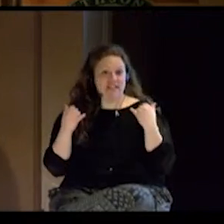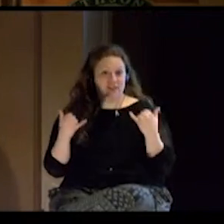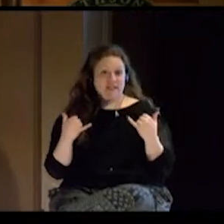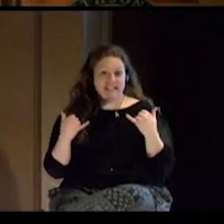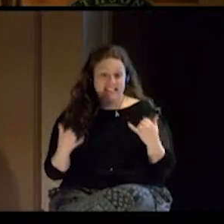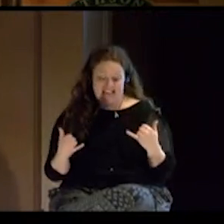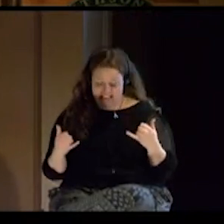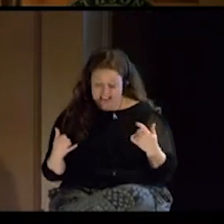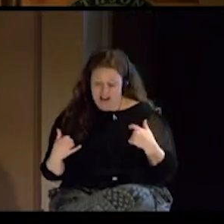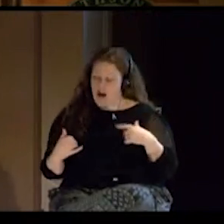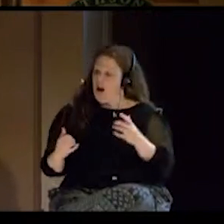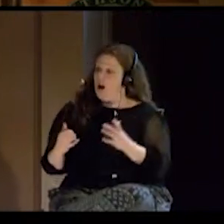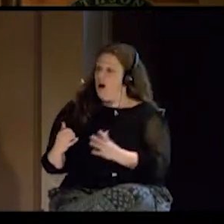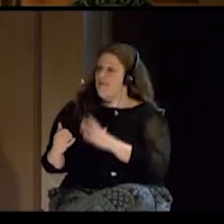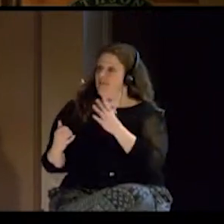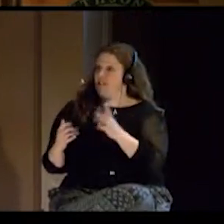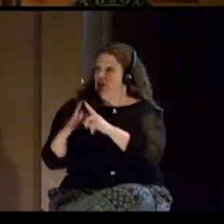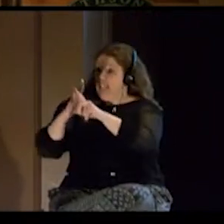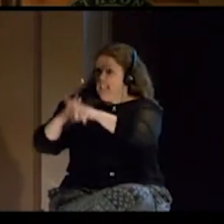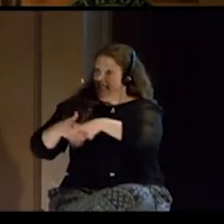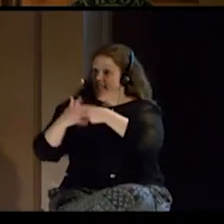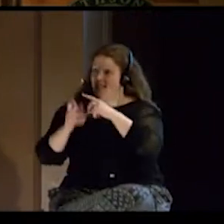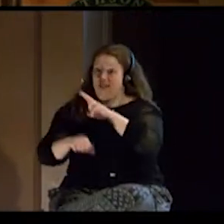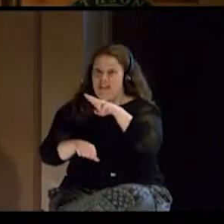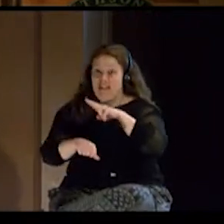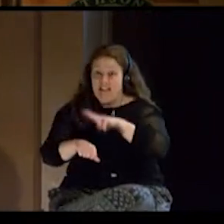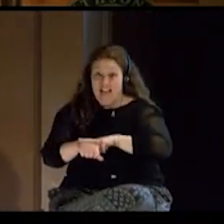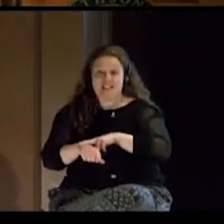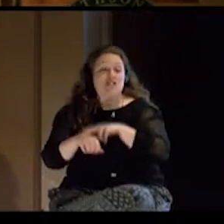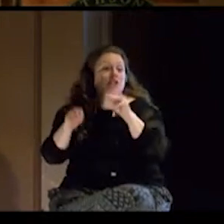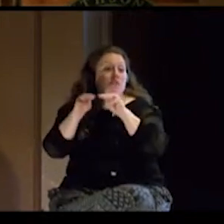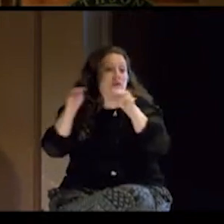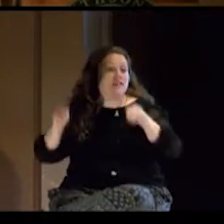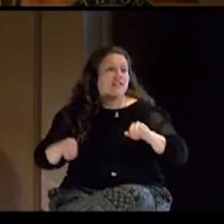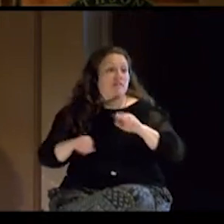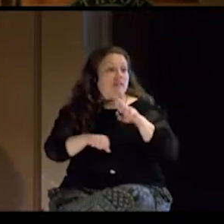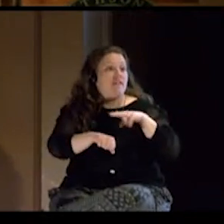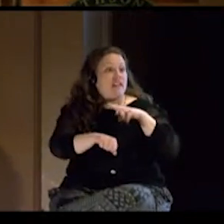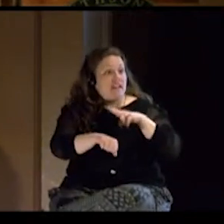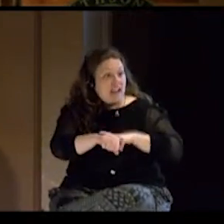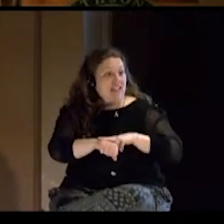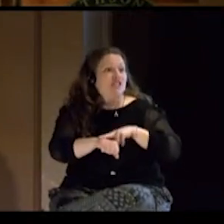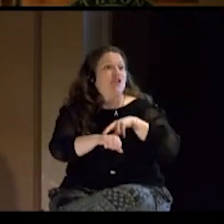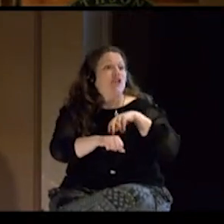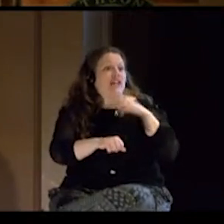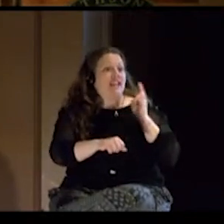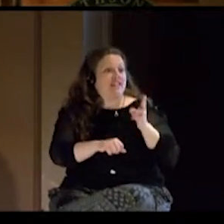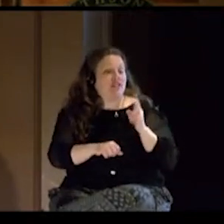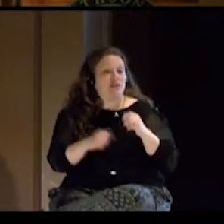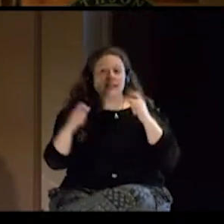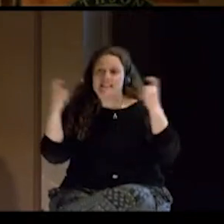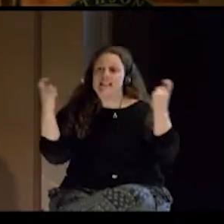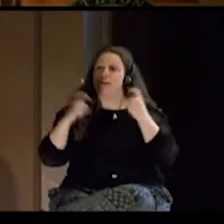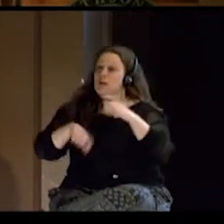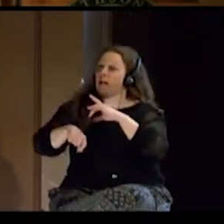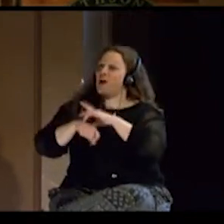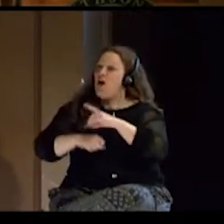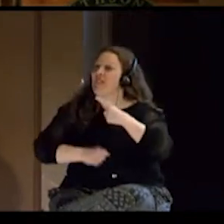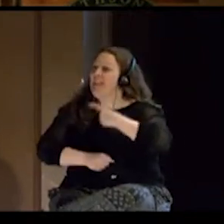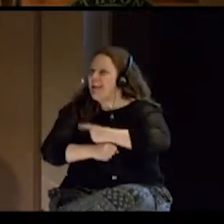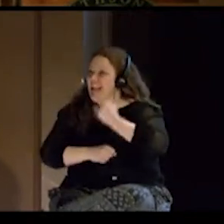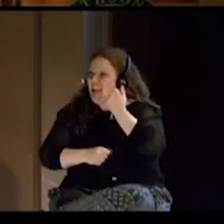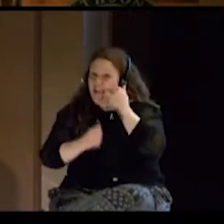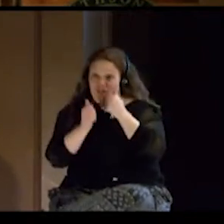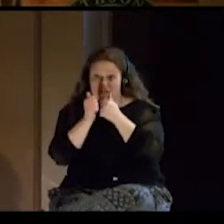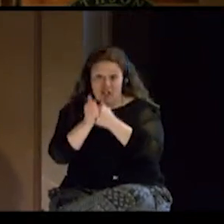today, which officially kicks off the National Museum of Natural History's events celebrating Earth Day, which, if you're following